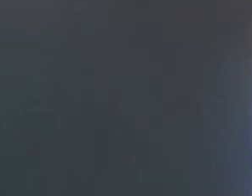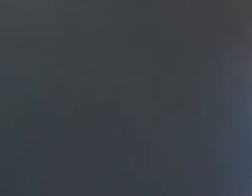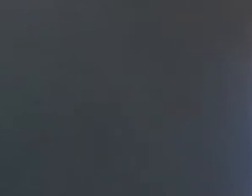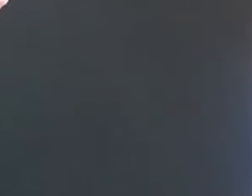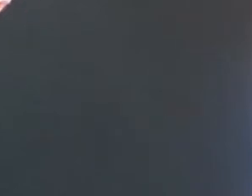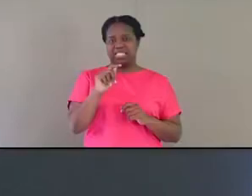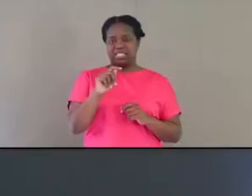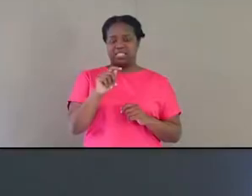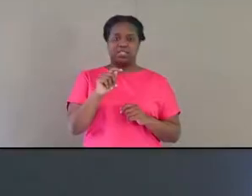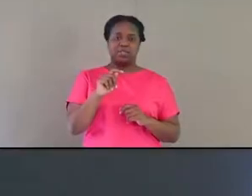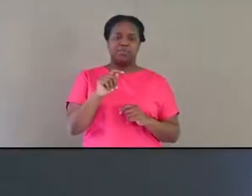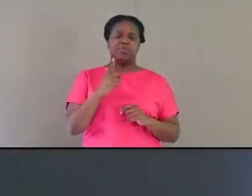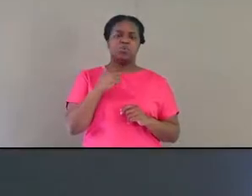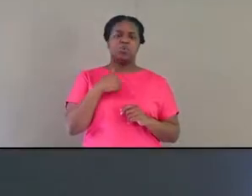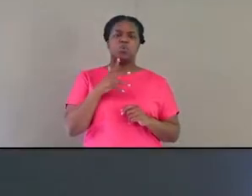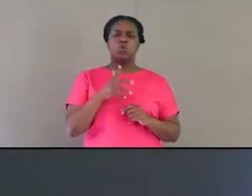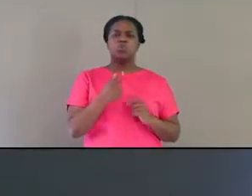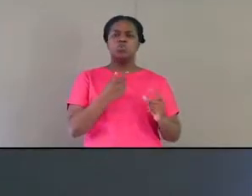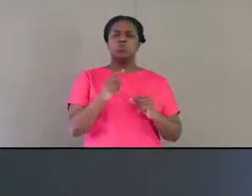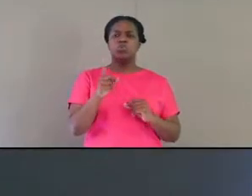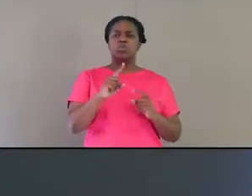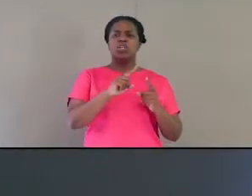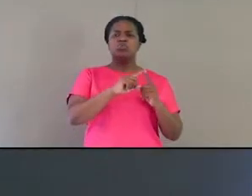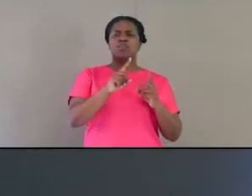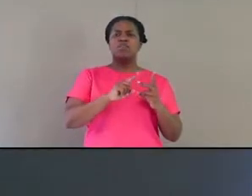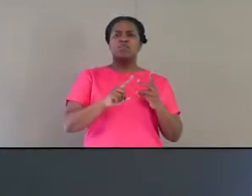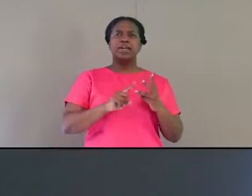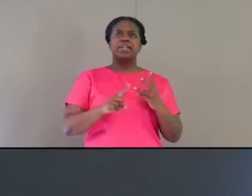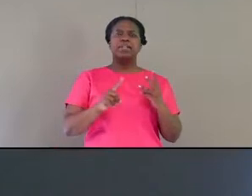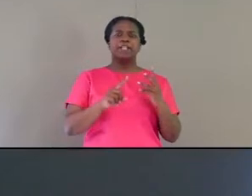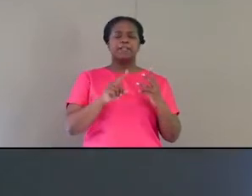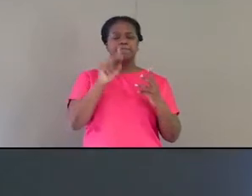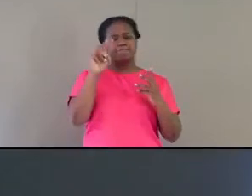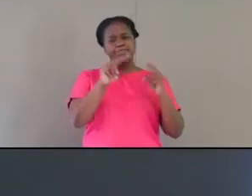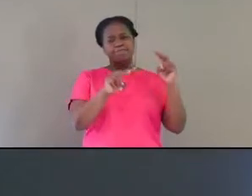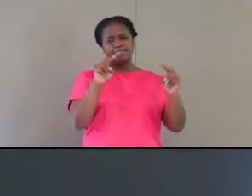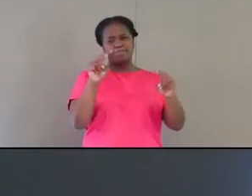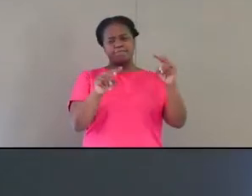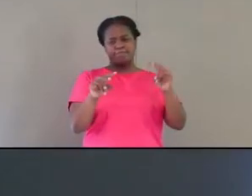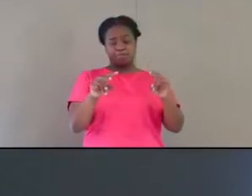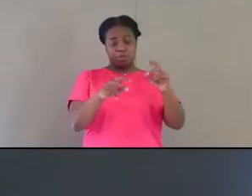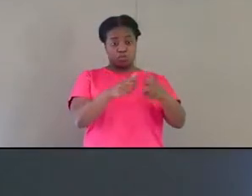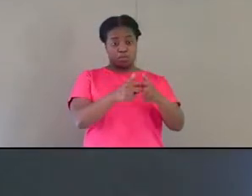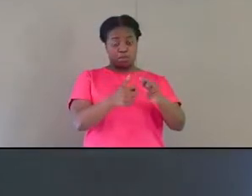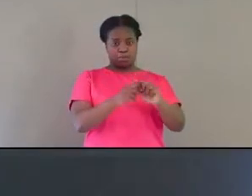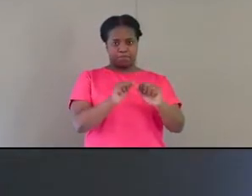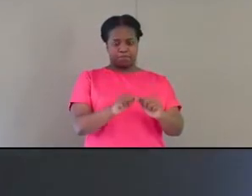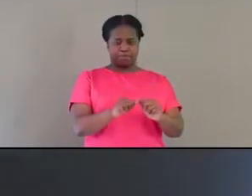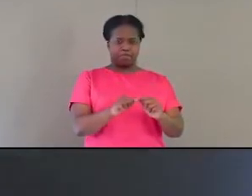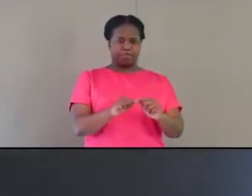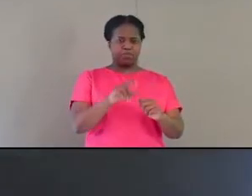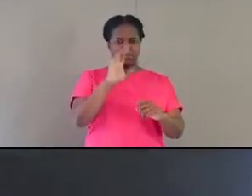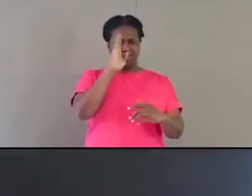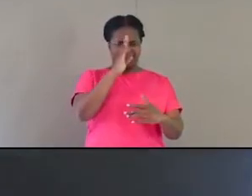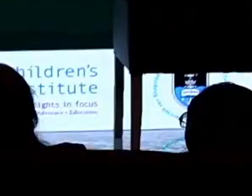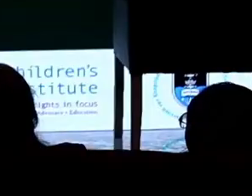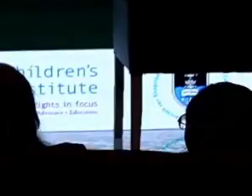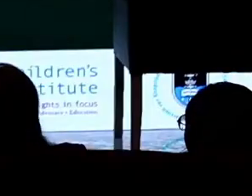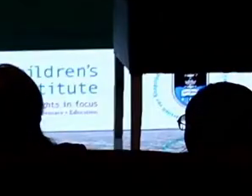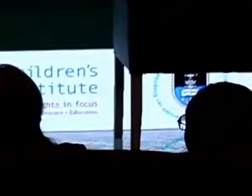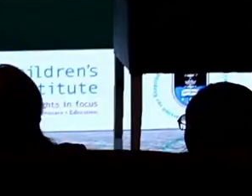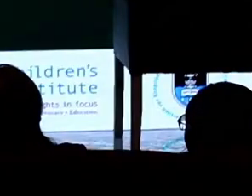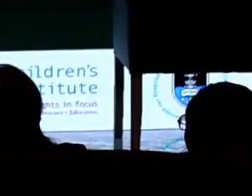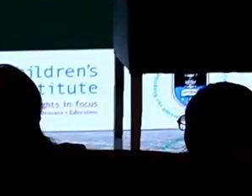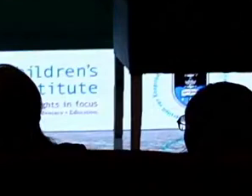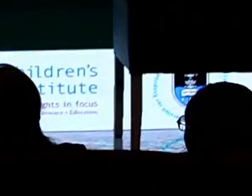we do, what we aim to do, is to bring different lenses to look at problems. So I'm a sociologist. Paula's a lawyer. We have